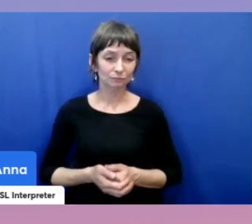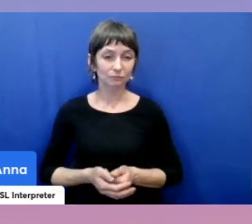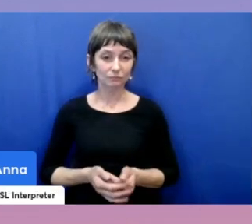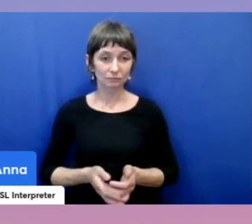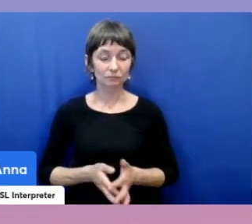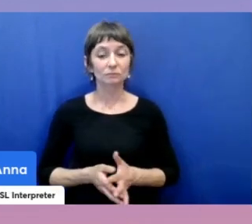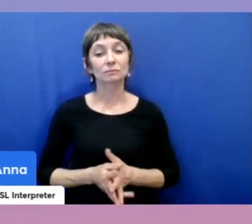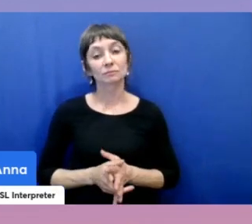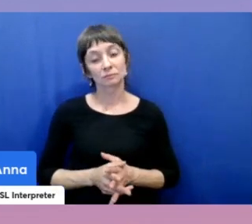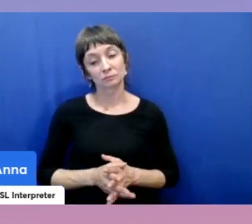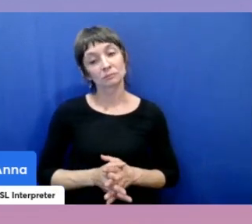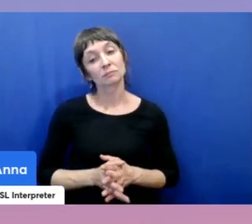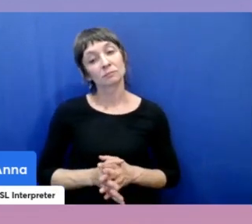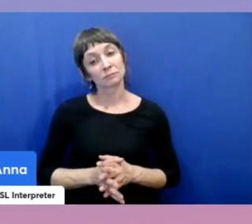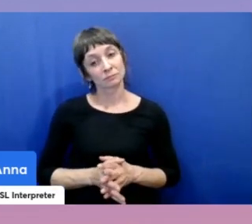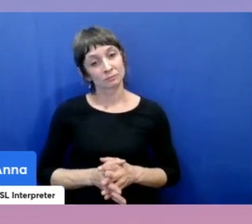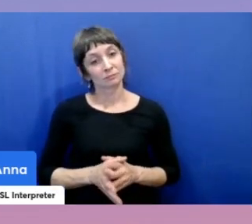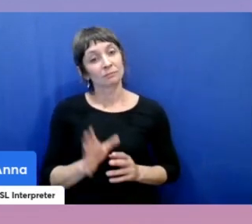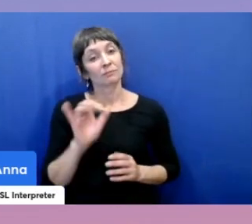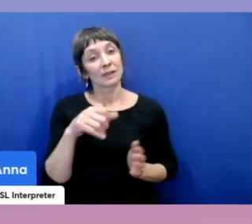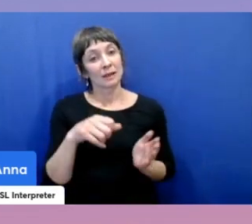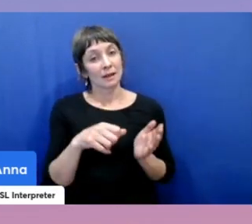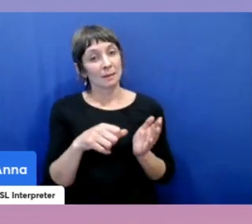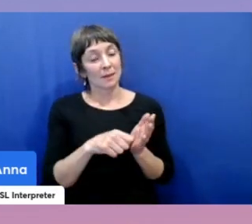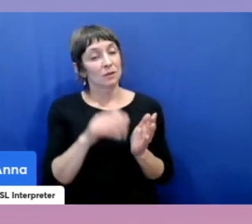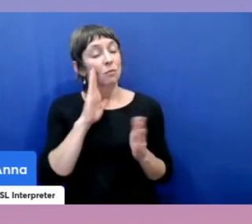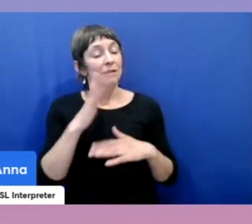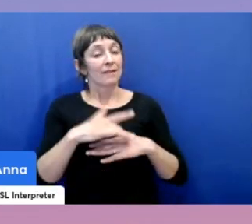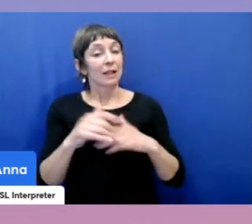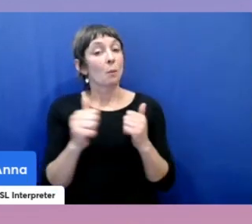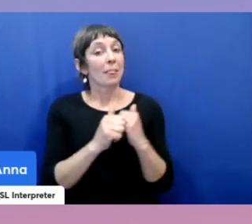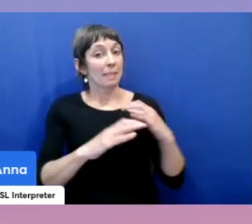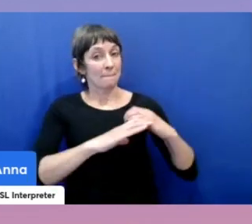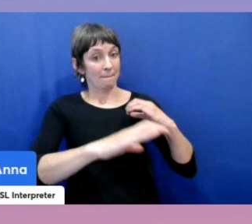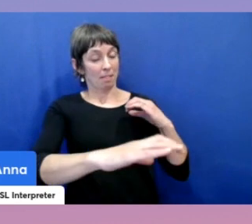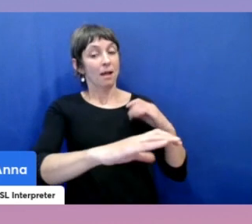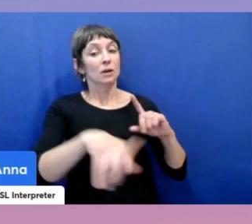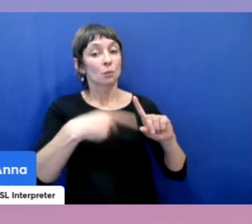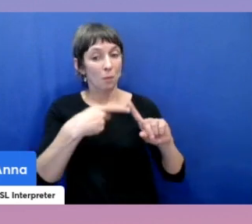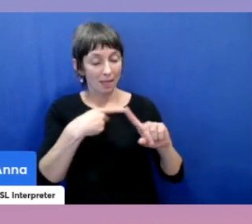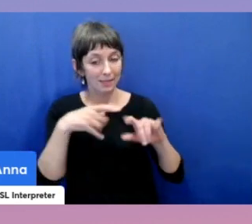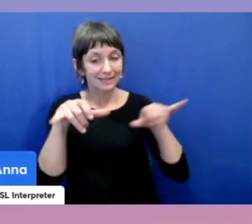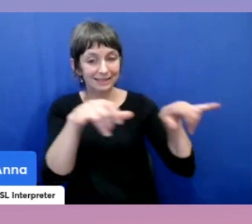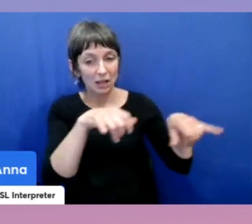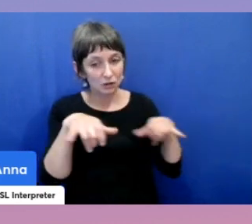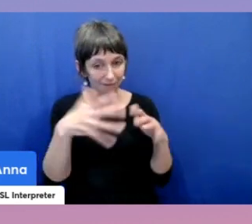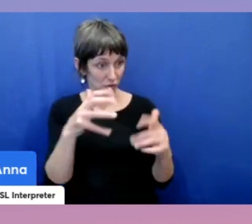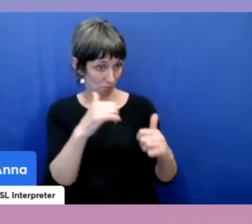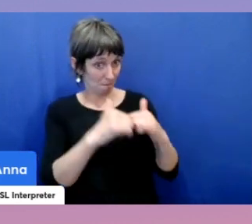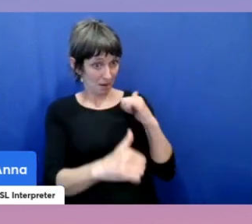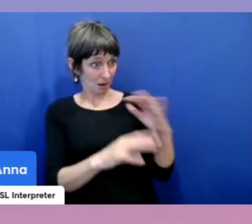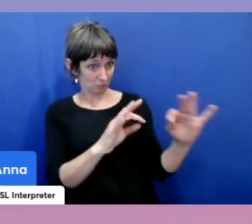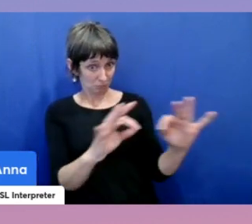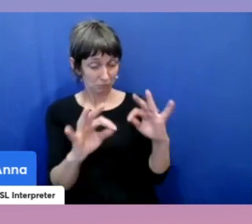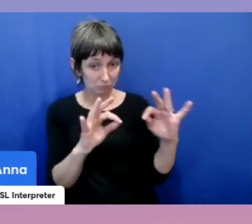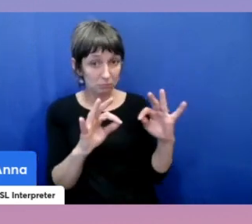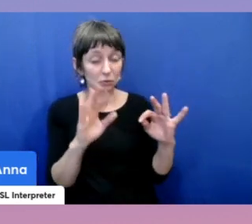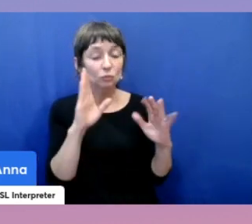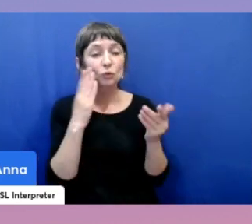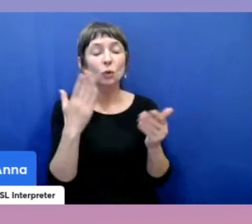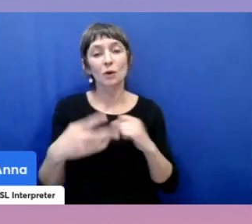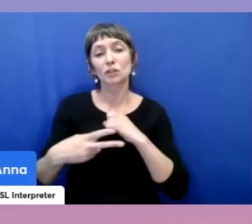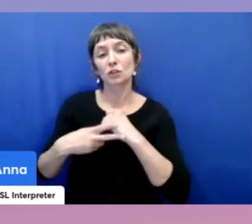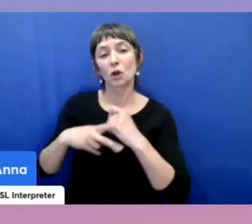You see, the page will be available with the pipeline when the standardization is passed and stored into